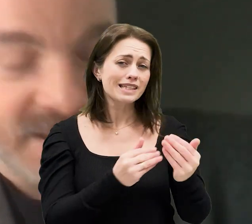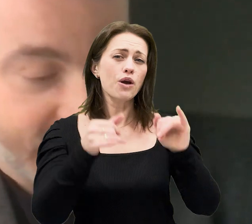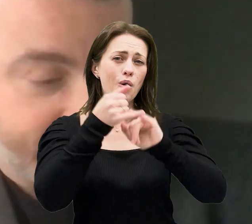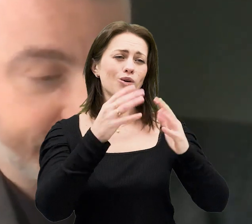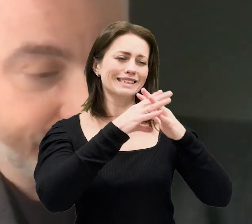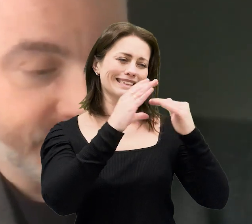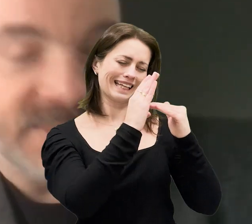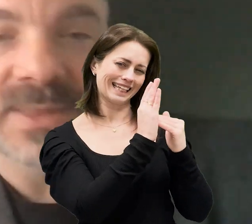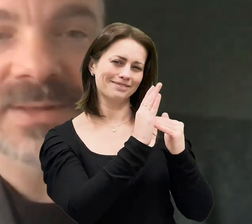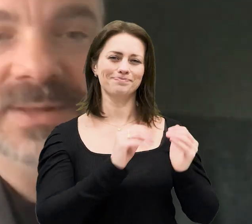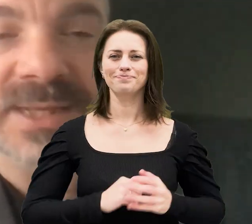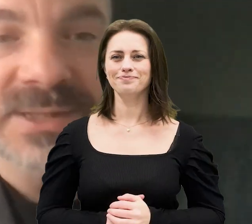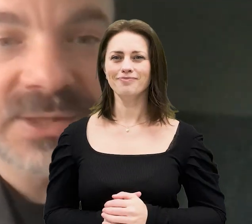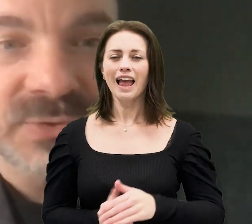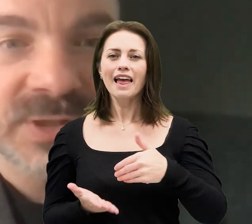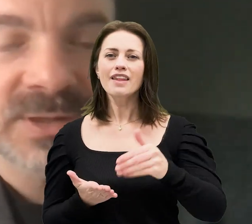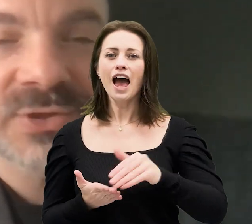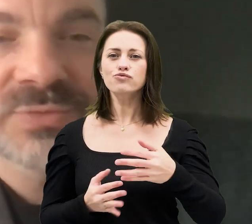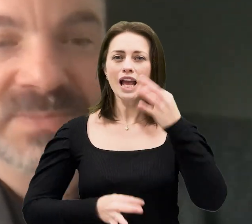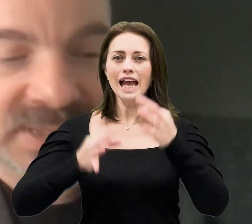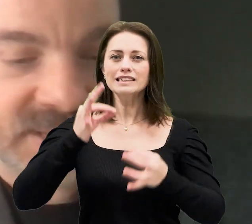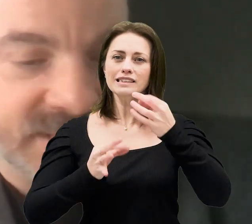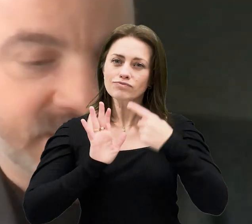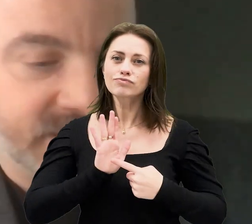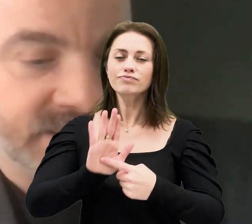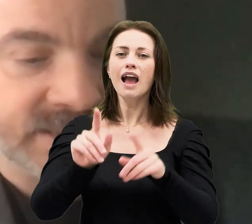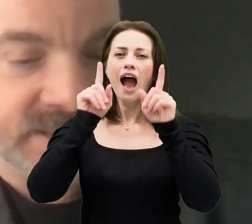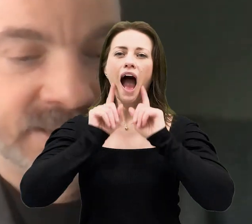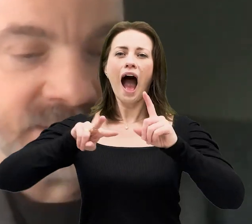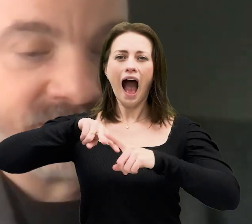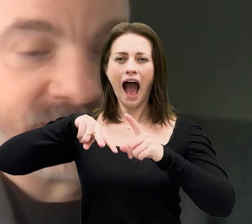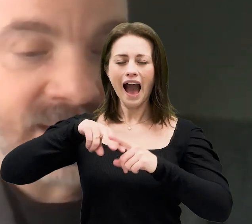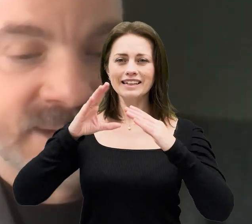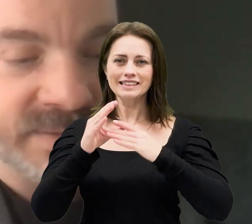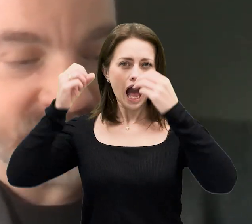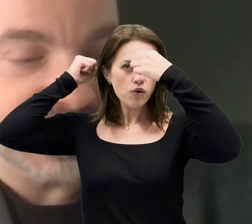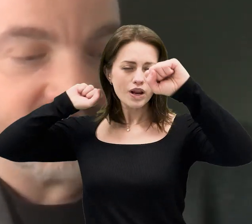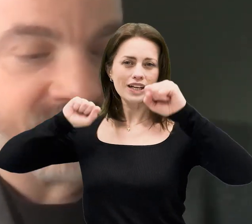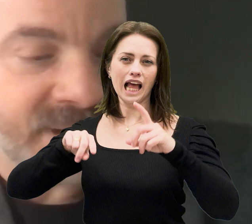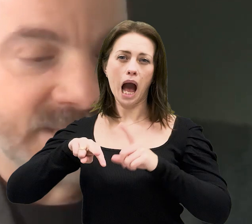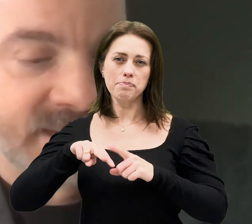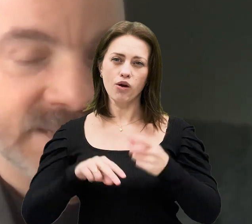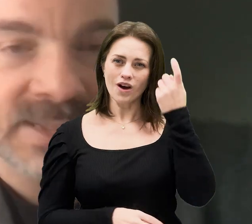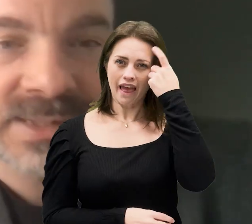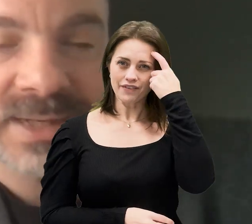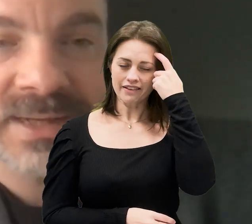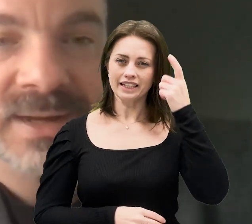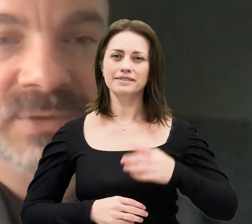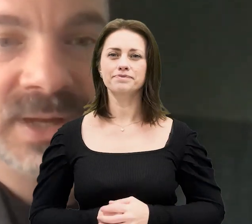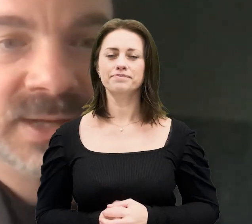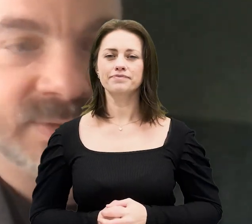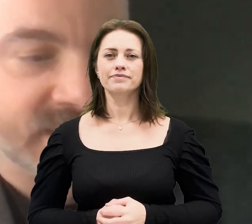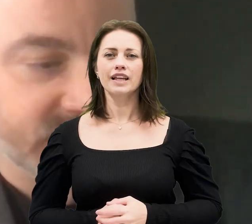Sri. The next institution to be presented is the Hague University of Applied Sciences,